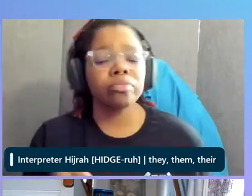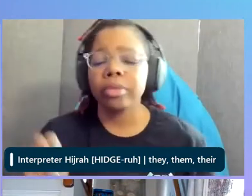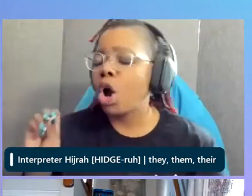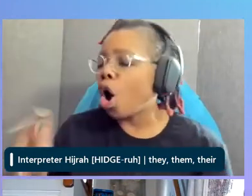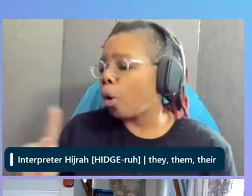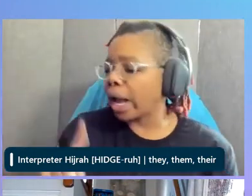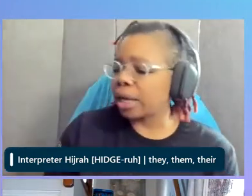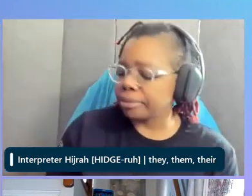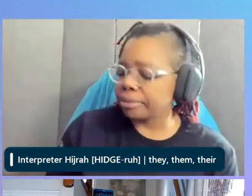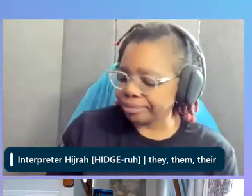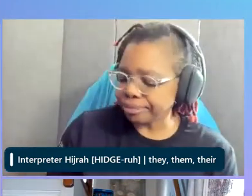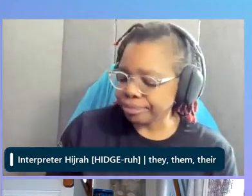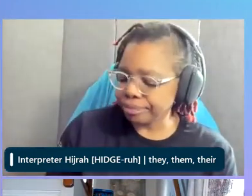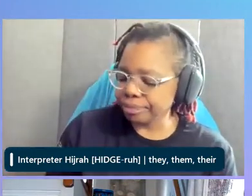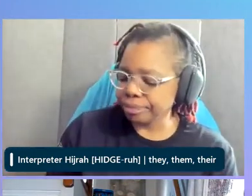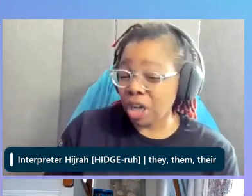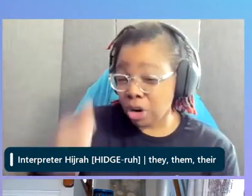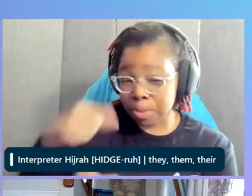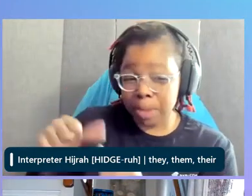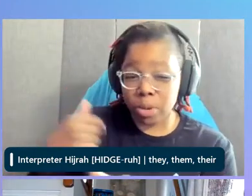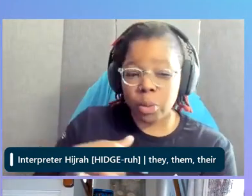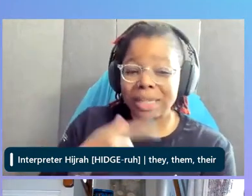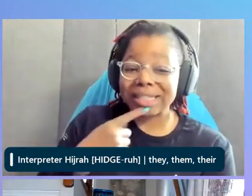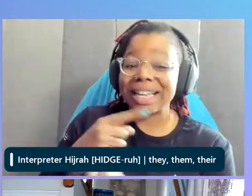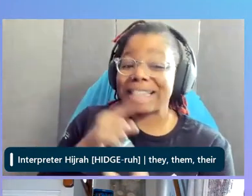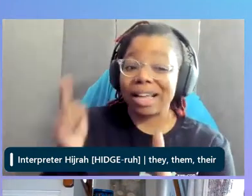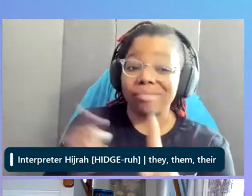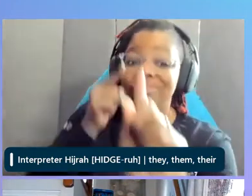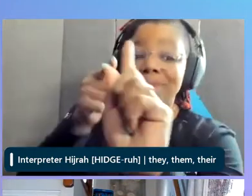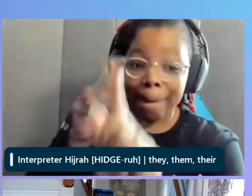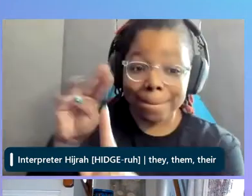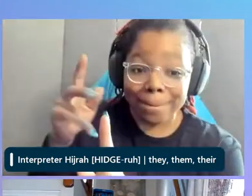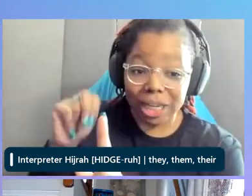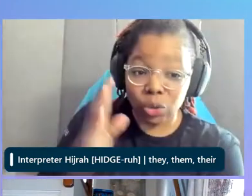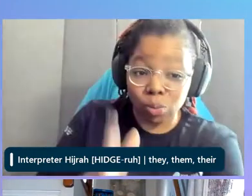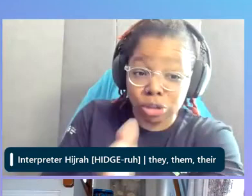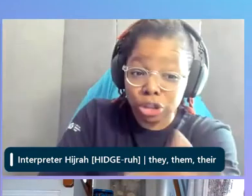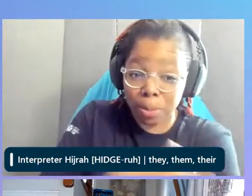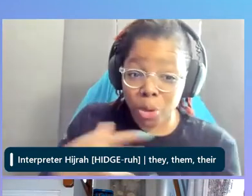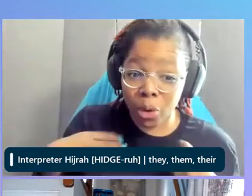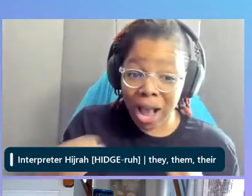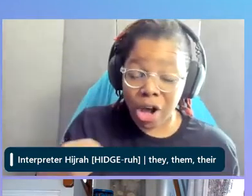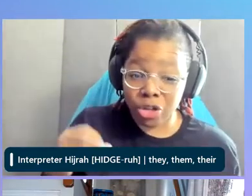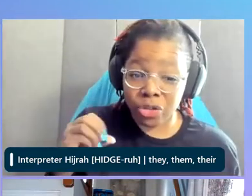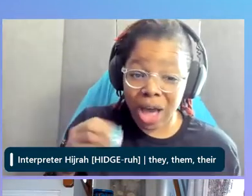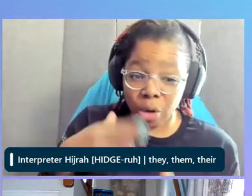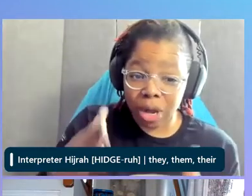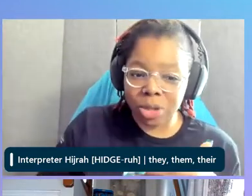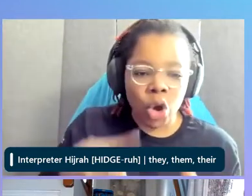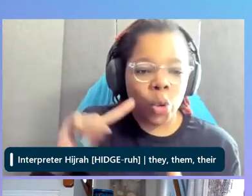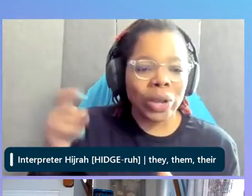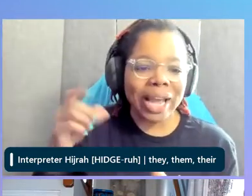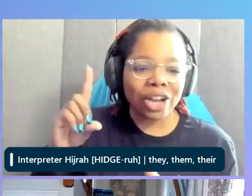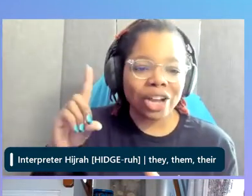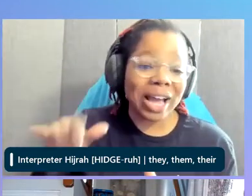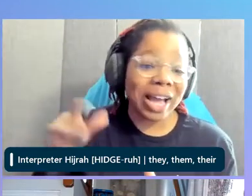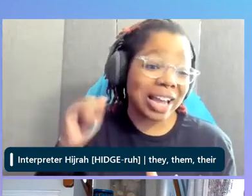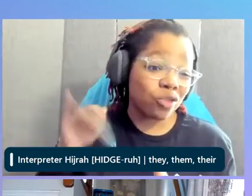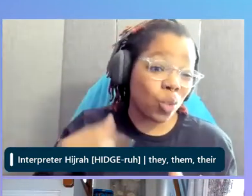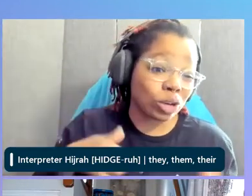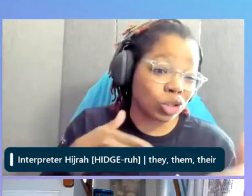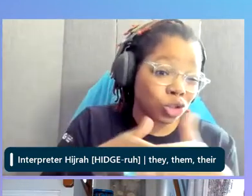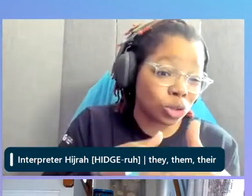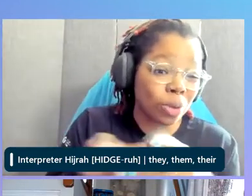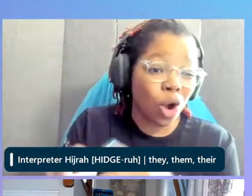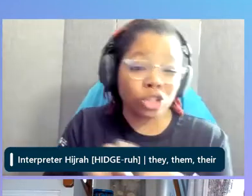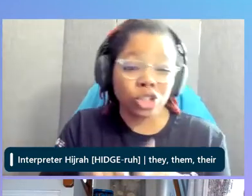that's great. But remember when we said that the mission was to improve health outcomes? Now, granted, we can't do that if we're being sued, but we also